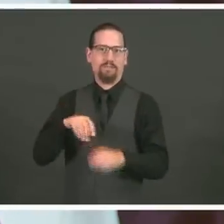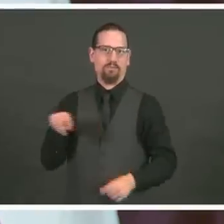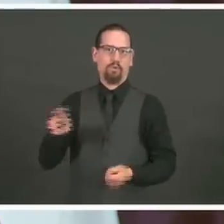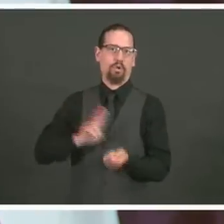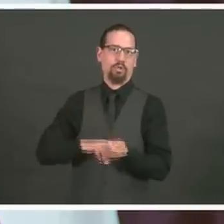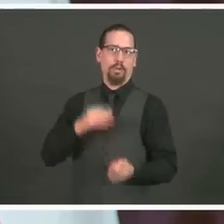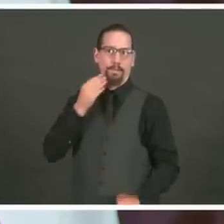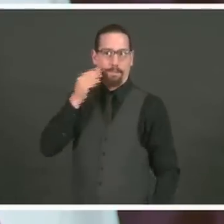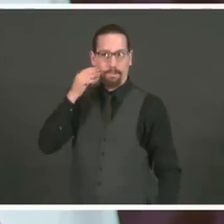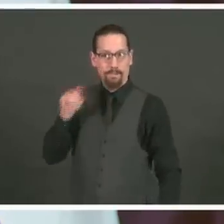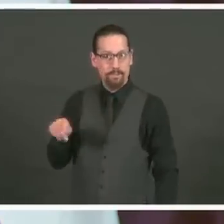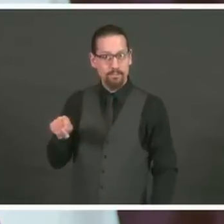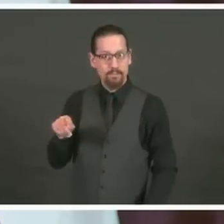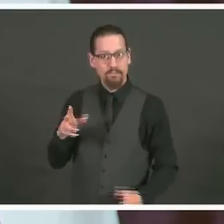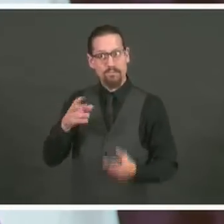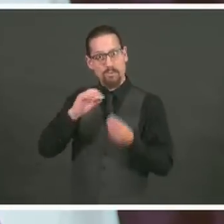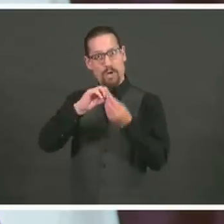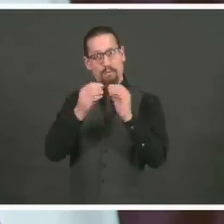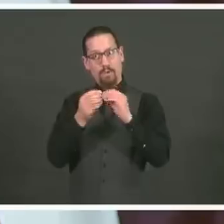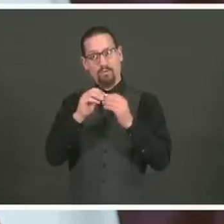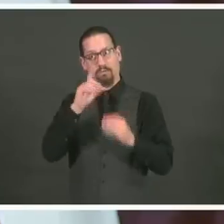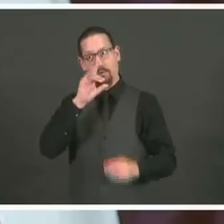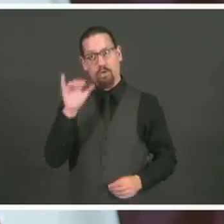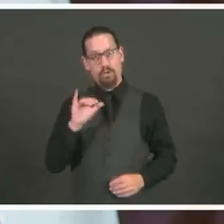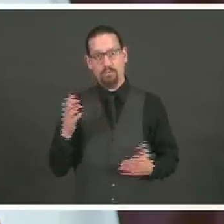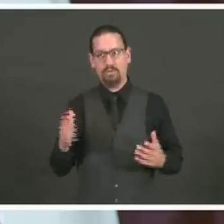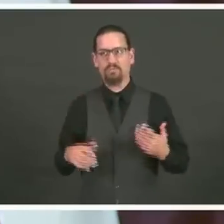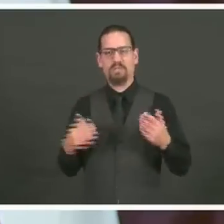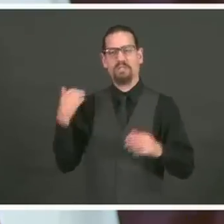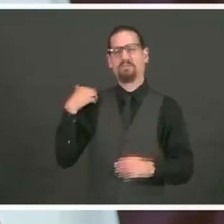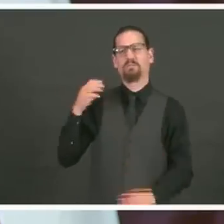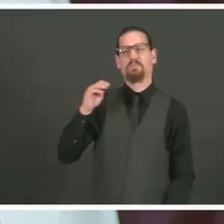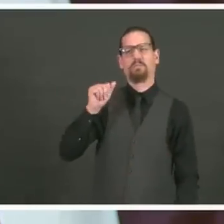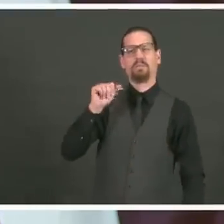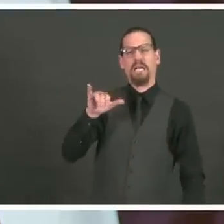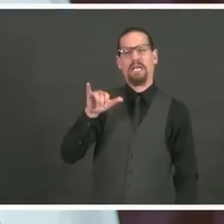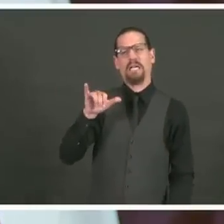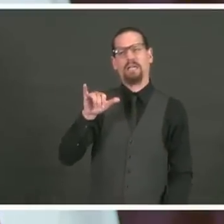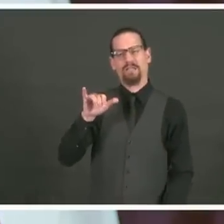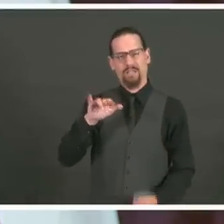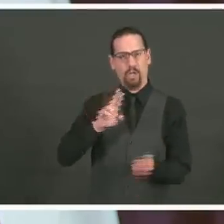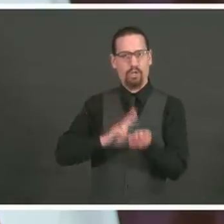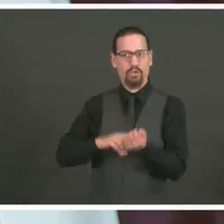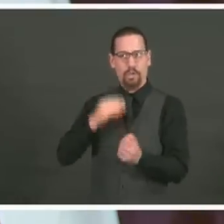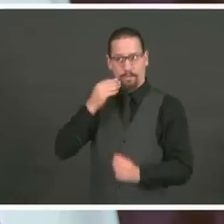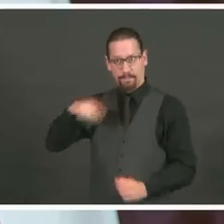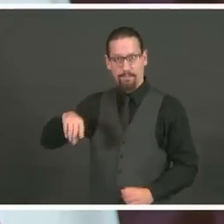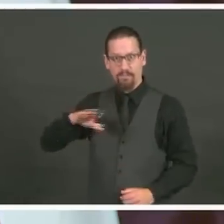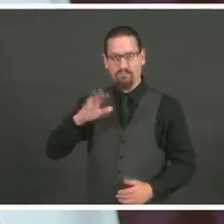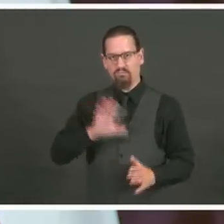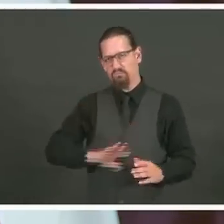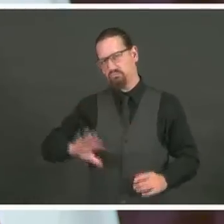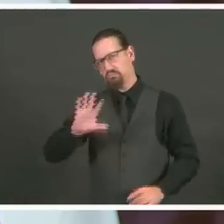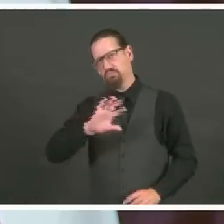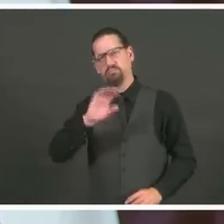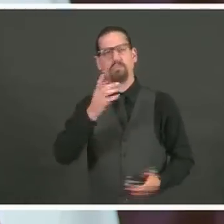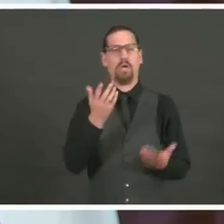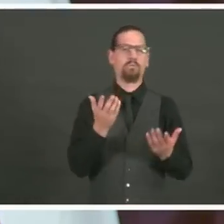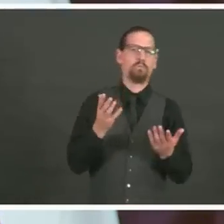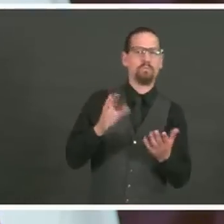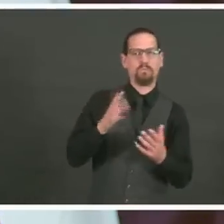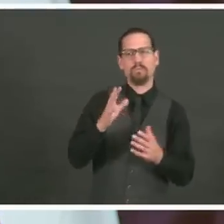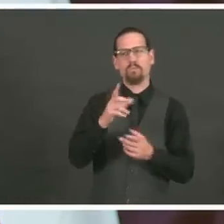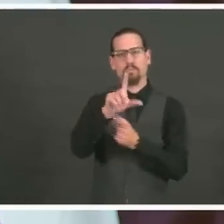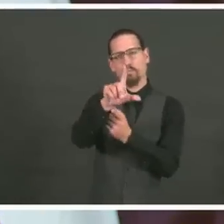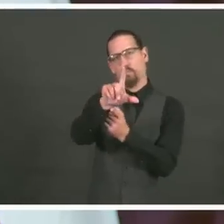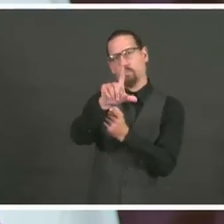you, in early May, nursing homes represented about